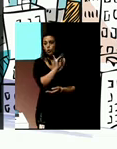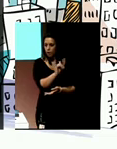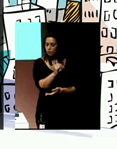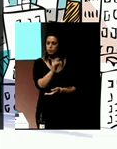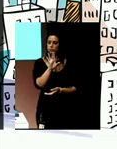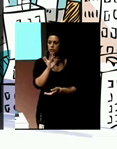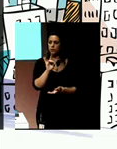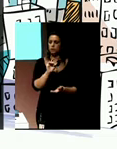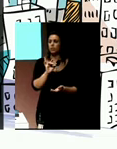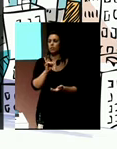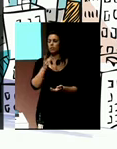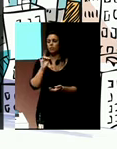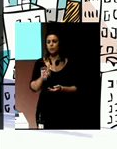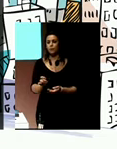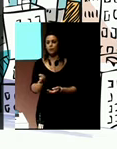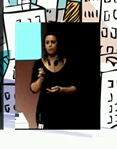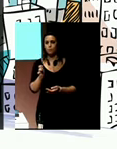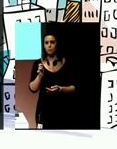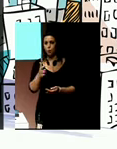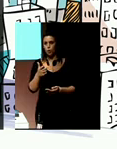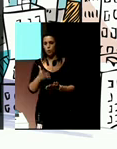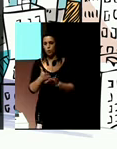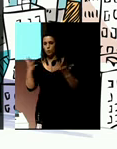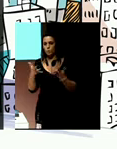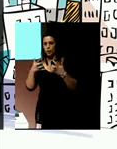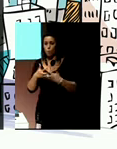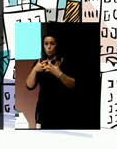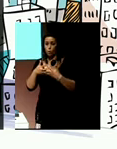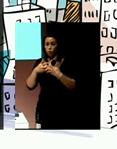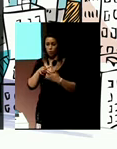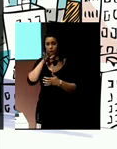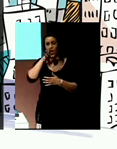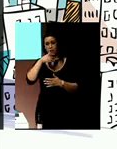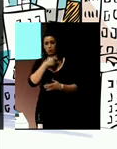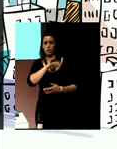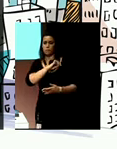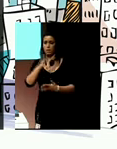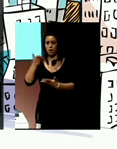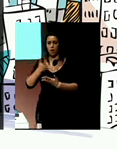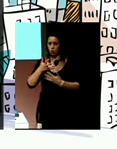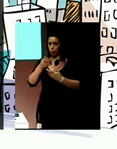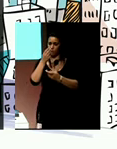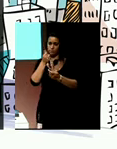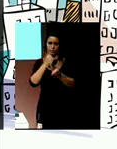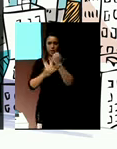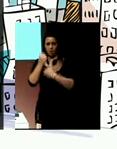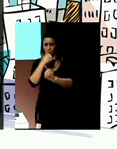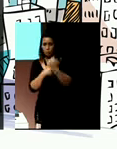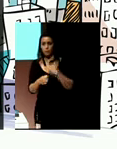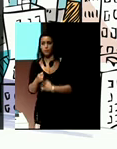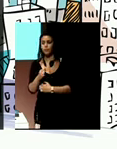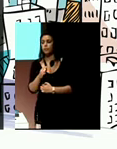service to which we all have a right, it is one of the driving forces from the economic point of view.